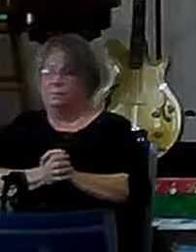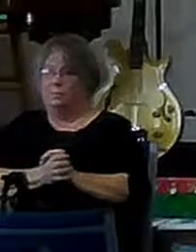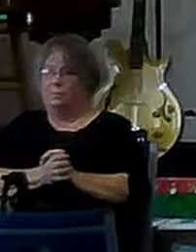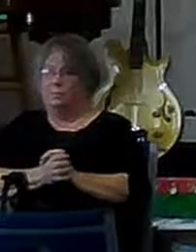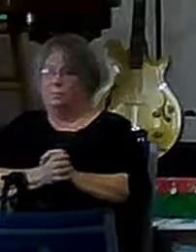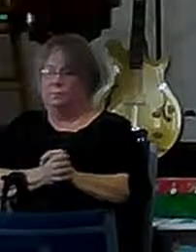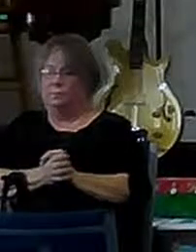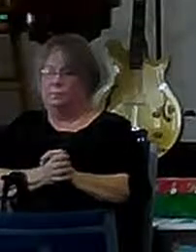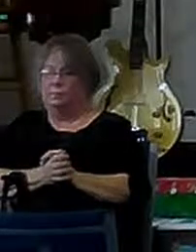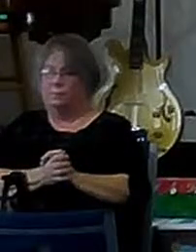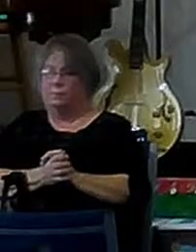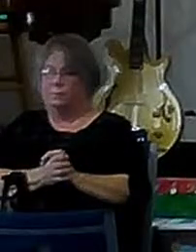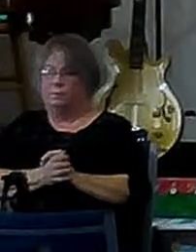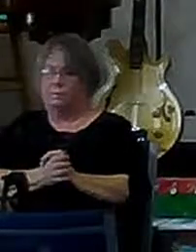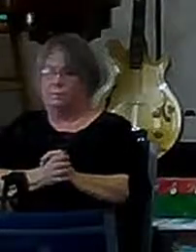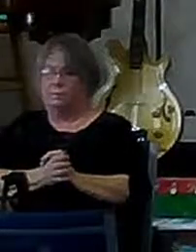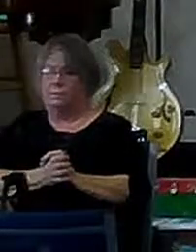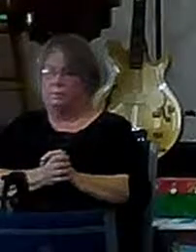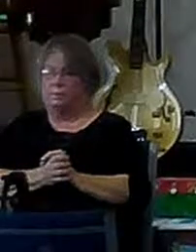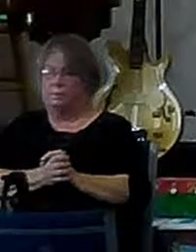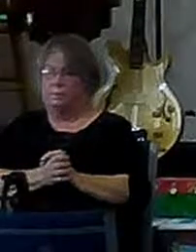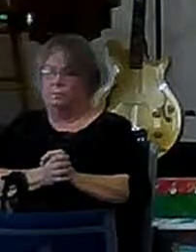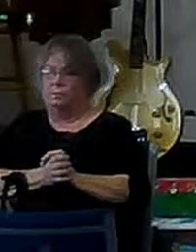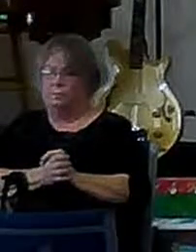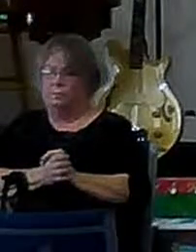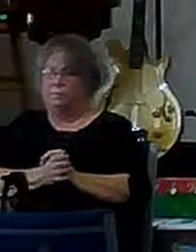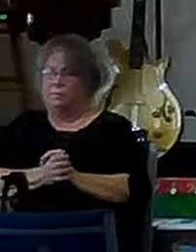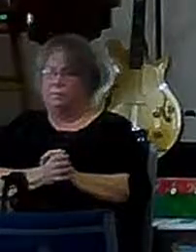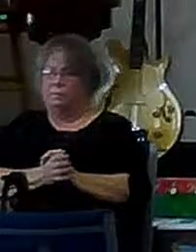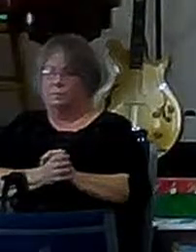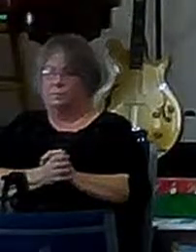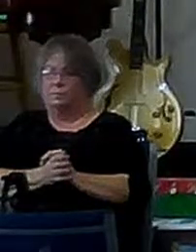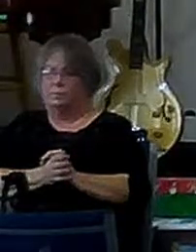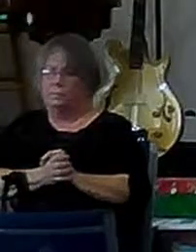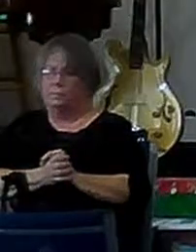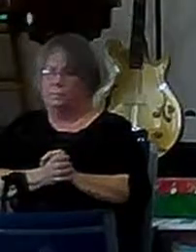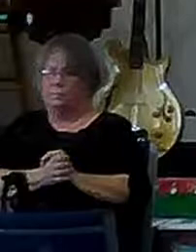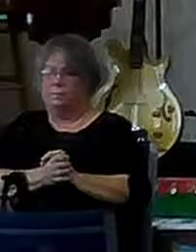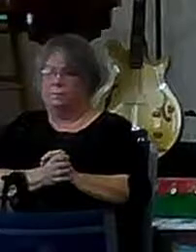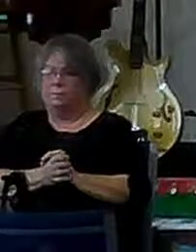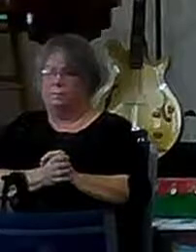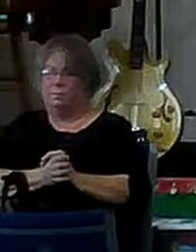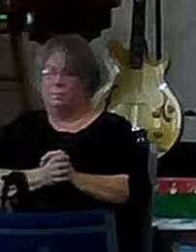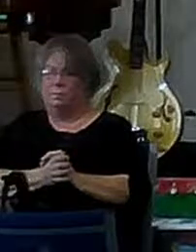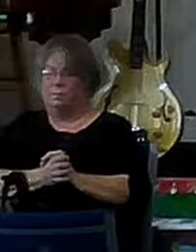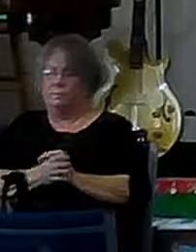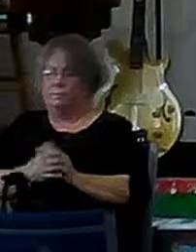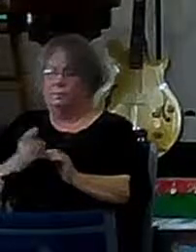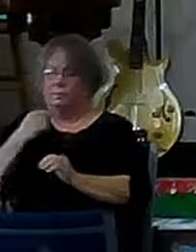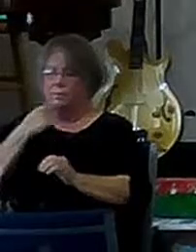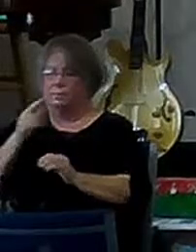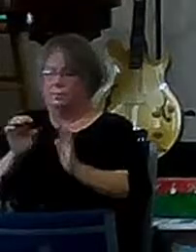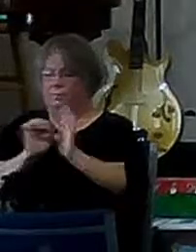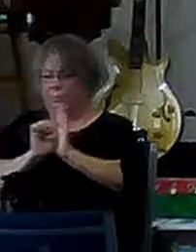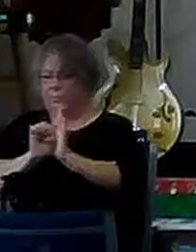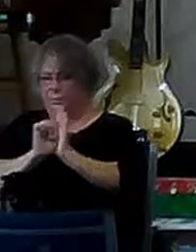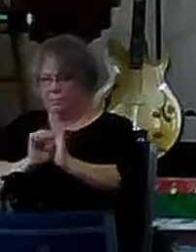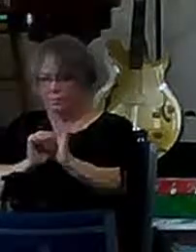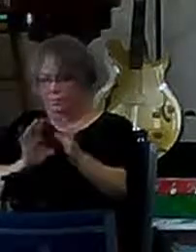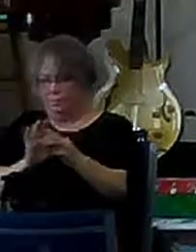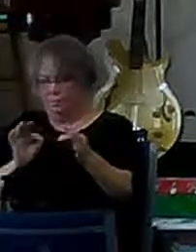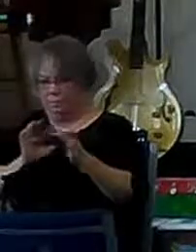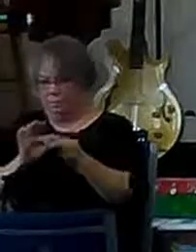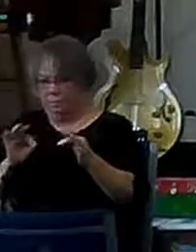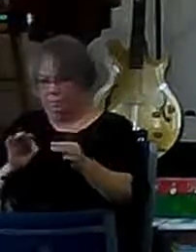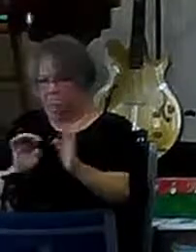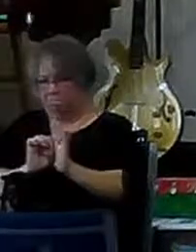context of the conquest of the land. So for instance, Joshua. When Joshua comes into